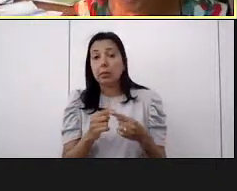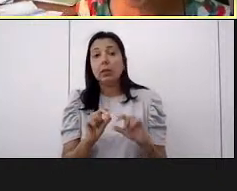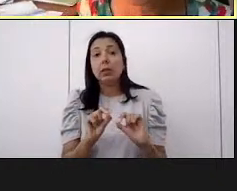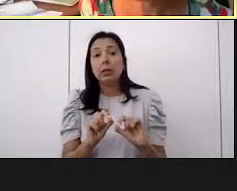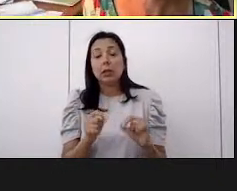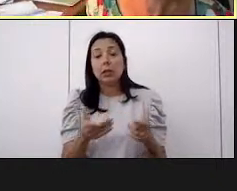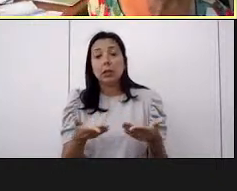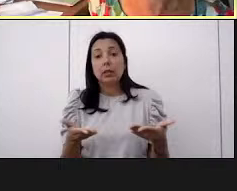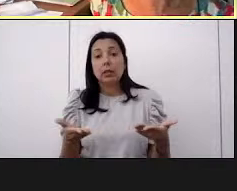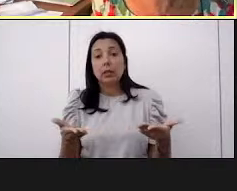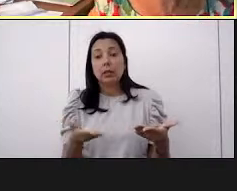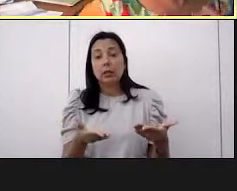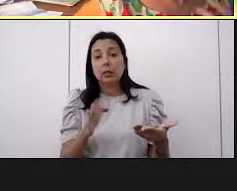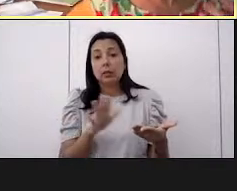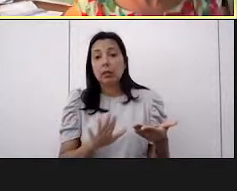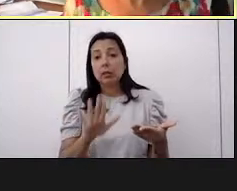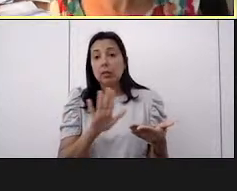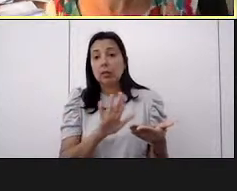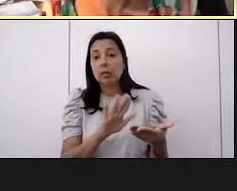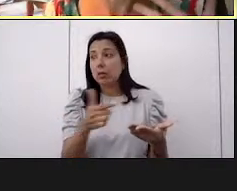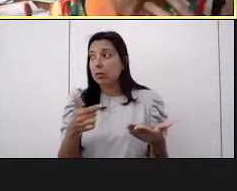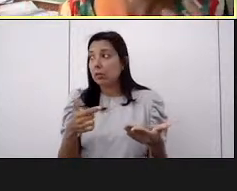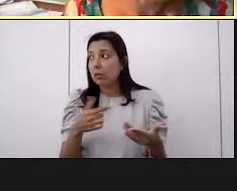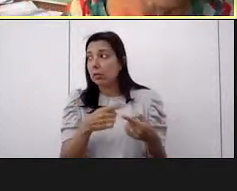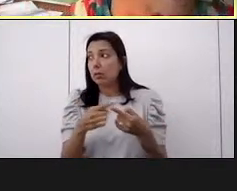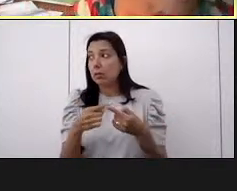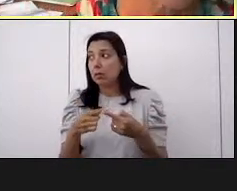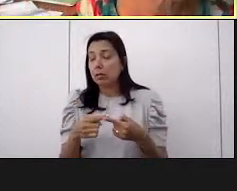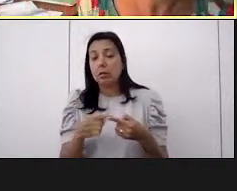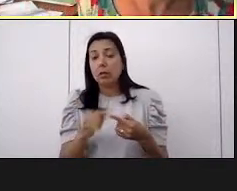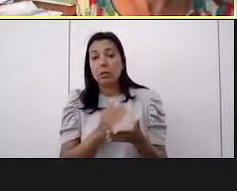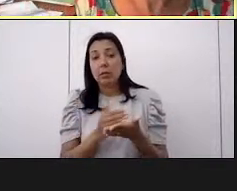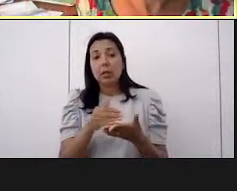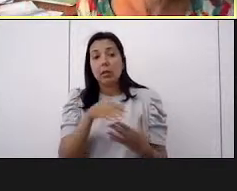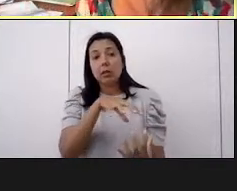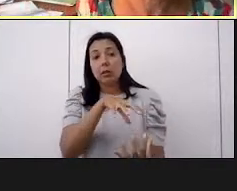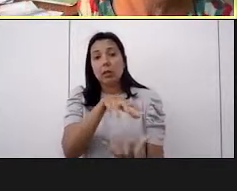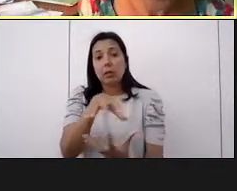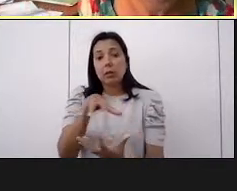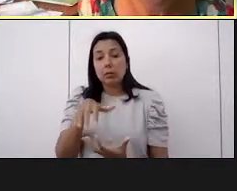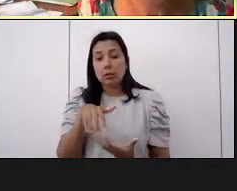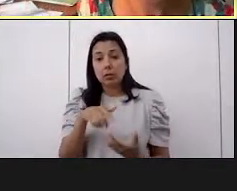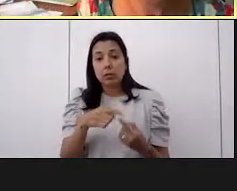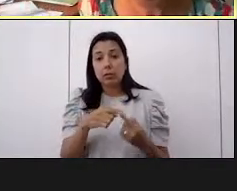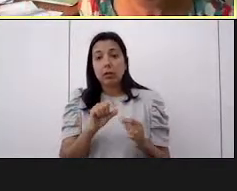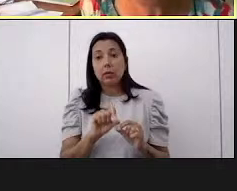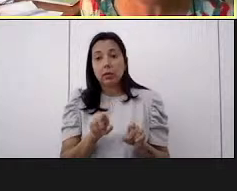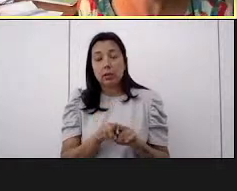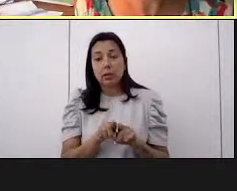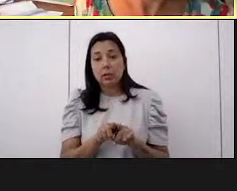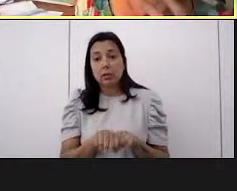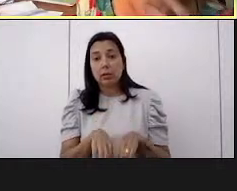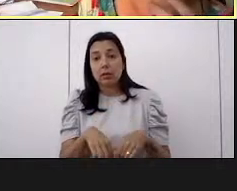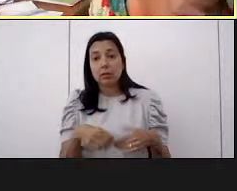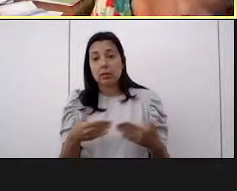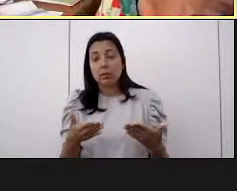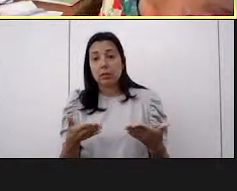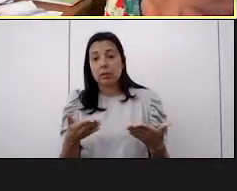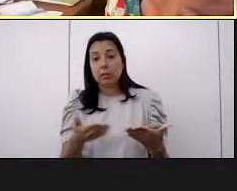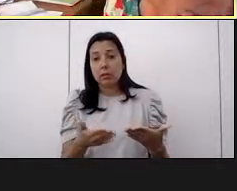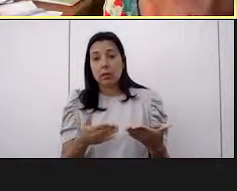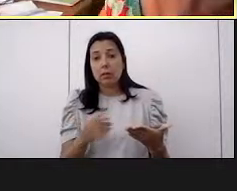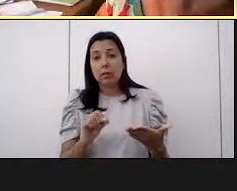expansion of this international trade. It's about eliminating market distorting policy instruments, and it's